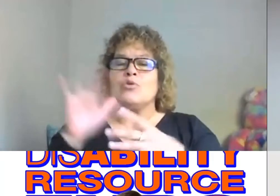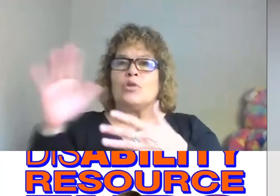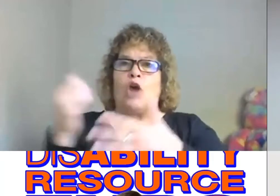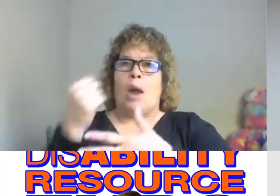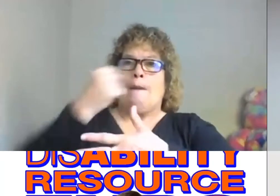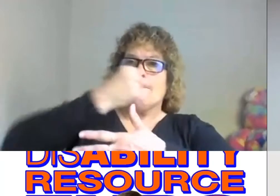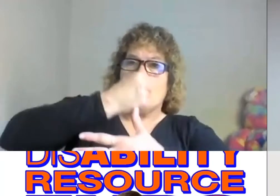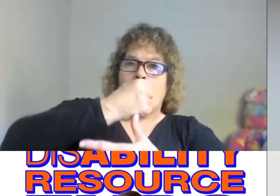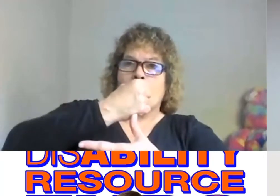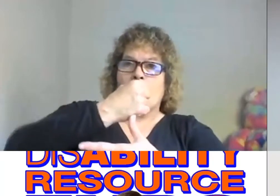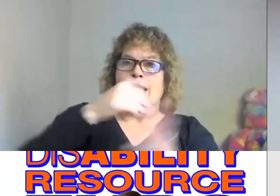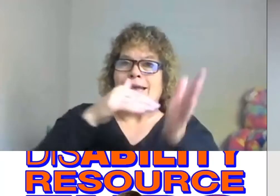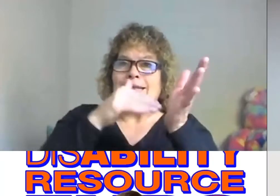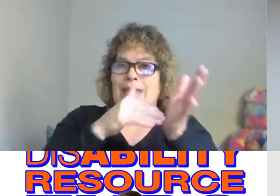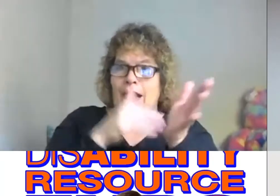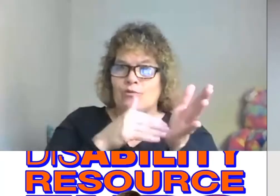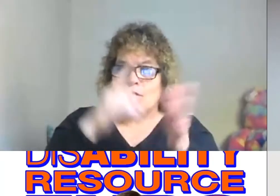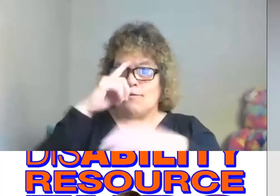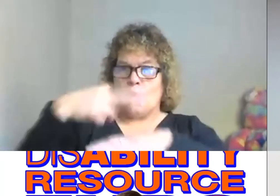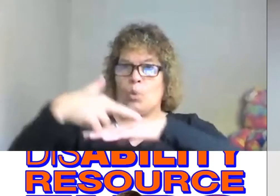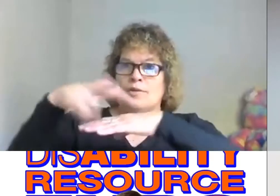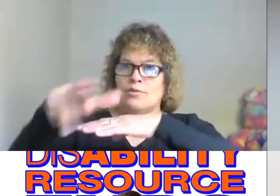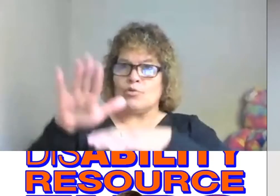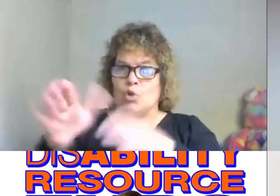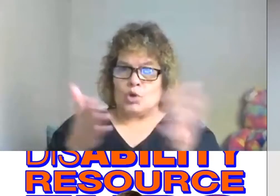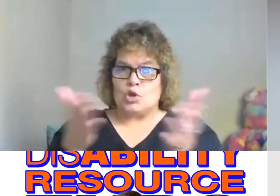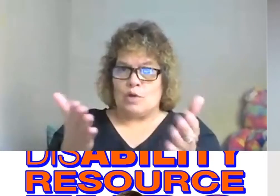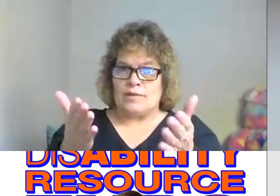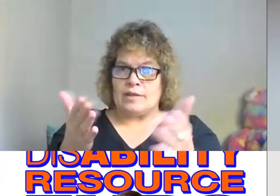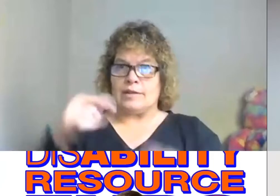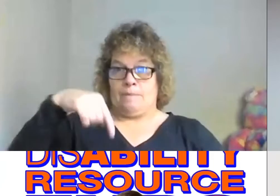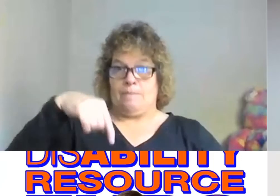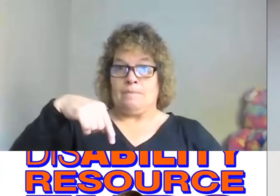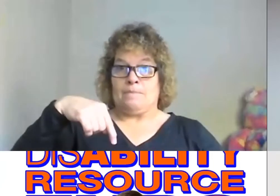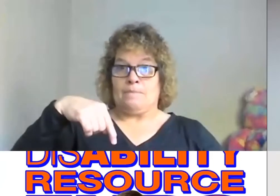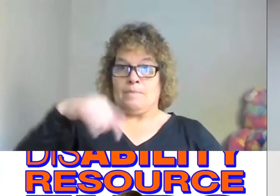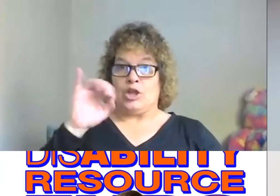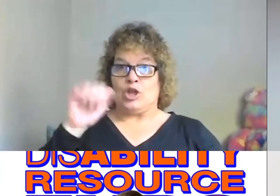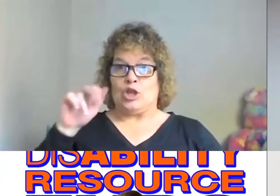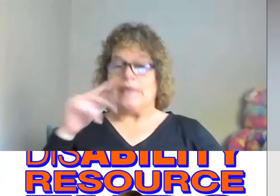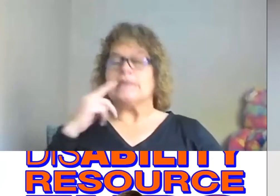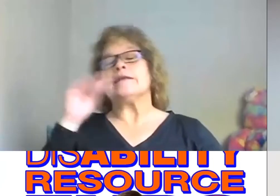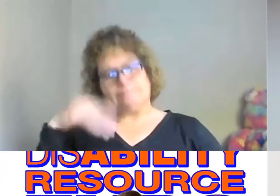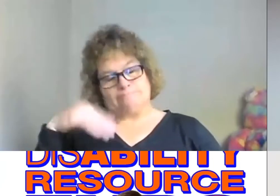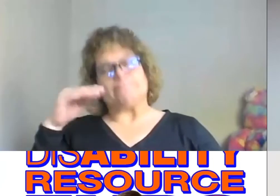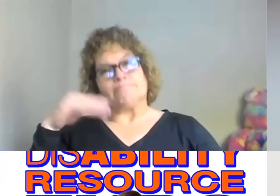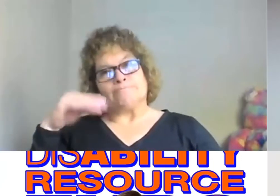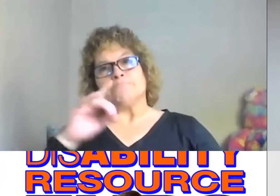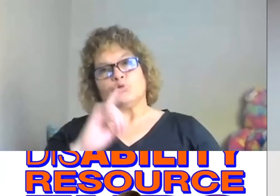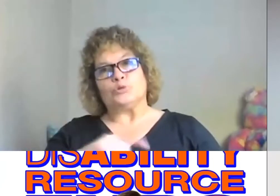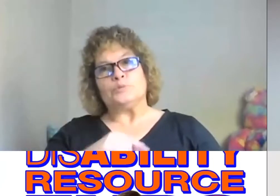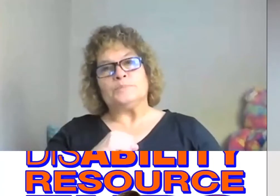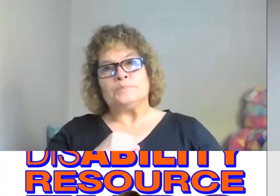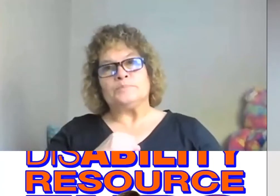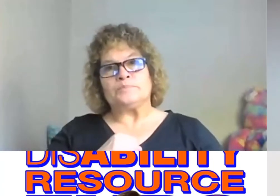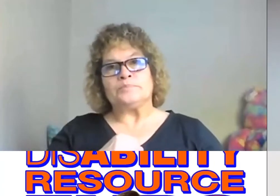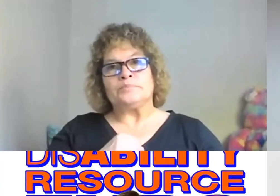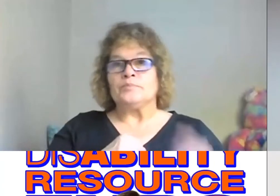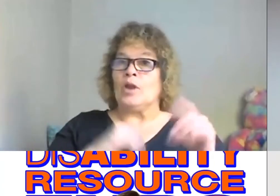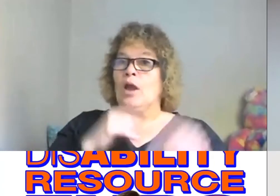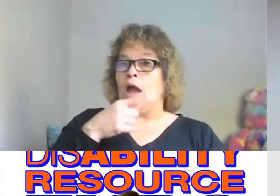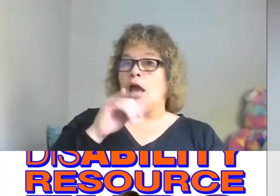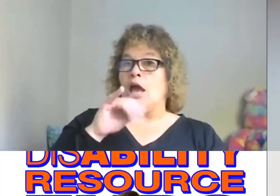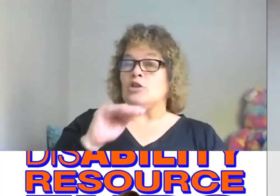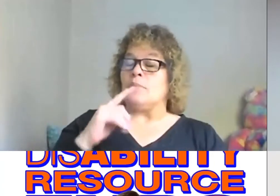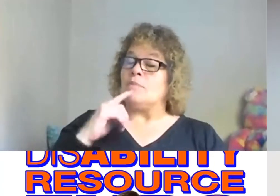care physician about a referral to your services then. Yes, absolutely. Okay. We're glad to help. Wonderful. Well, Jean, thanks